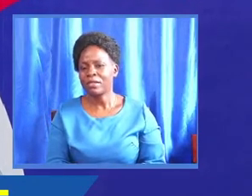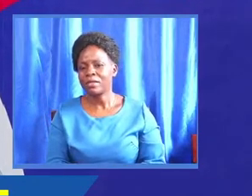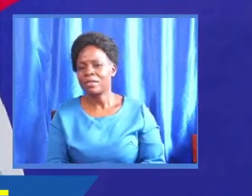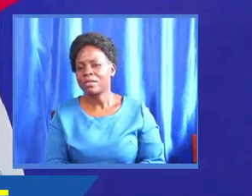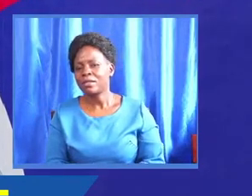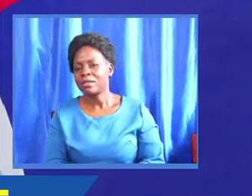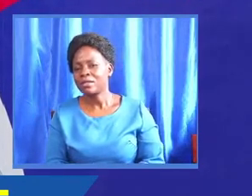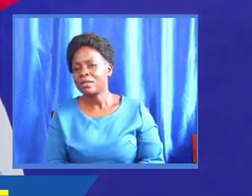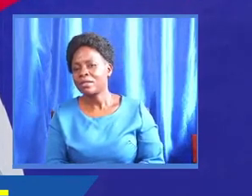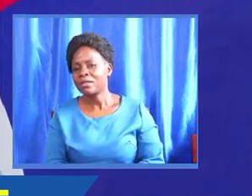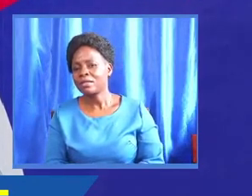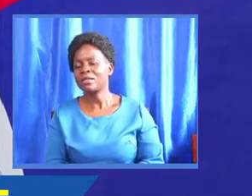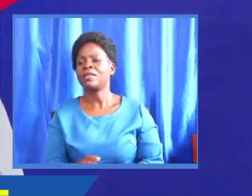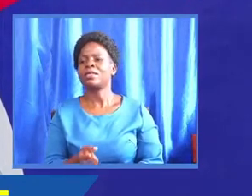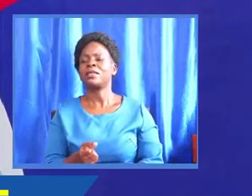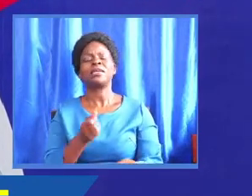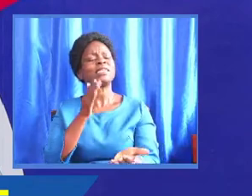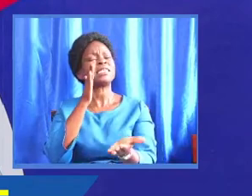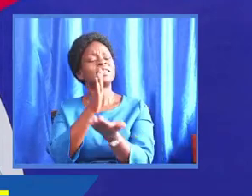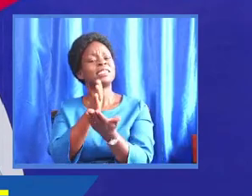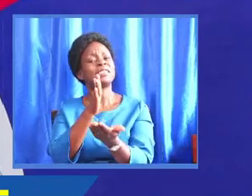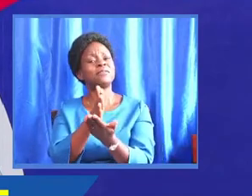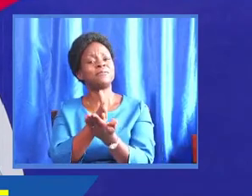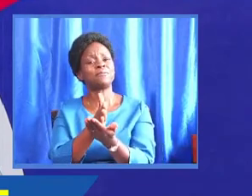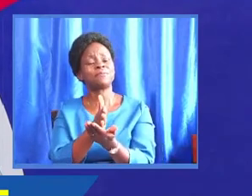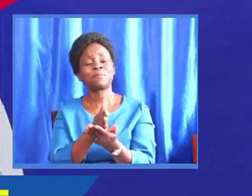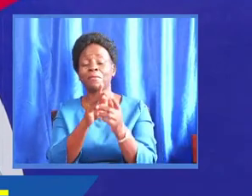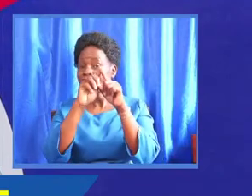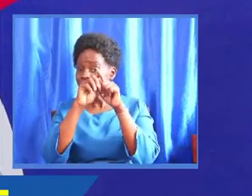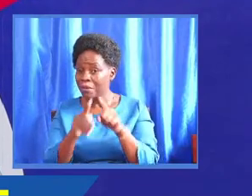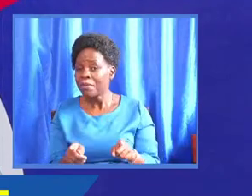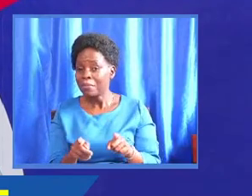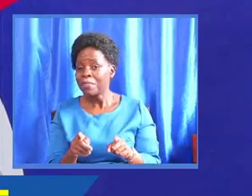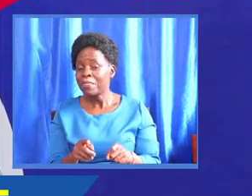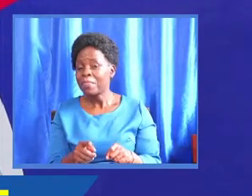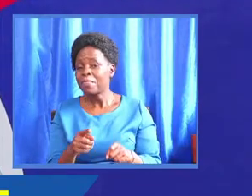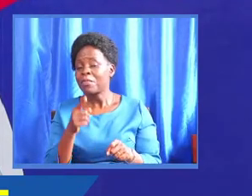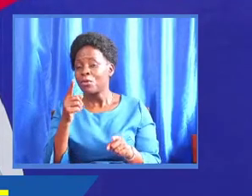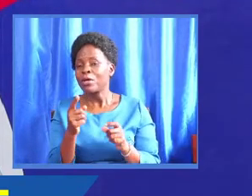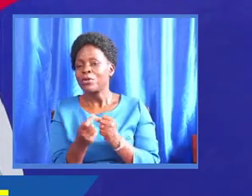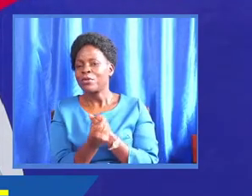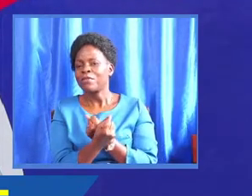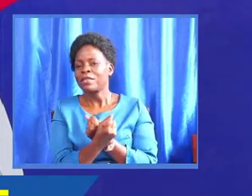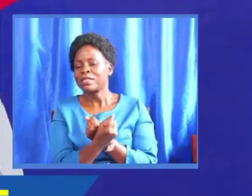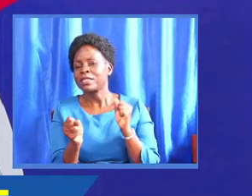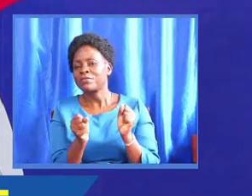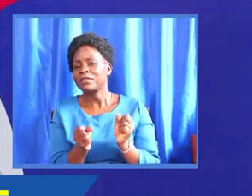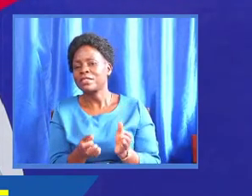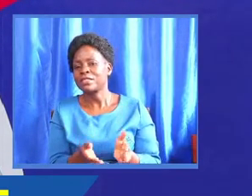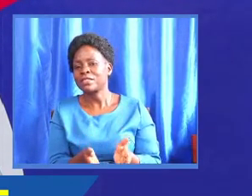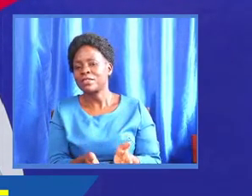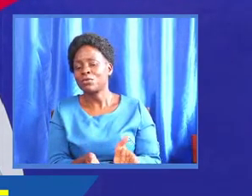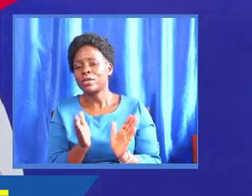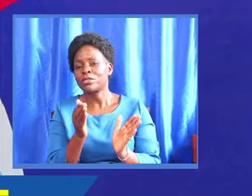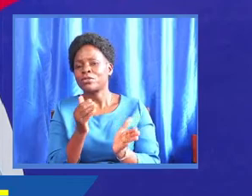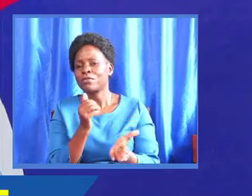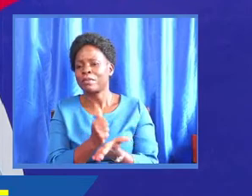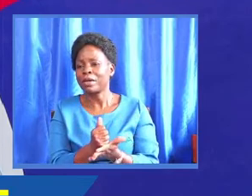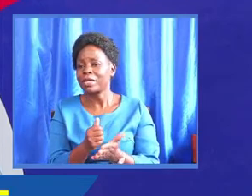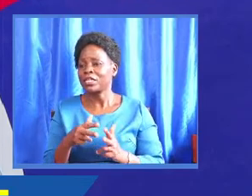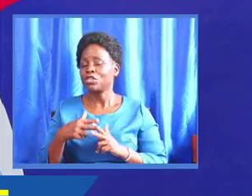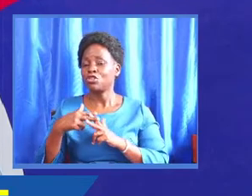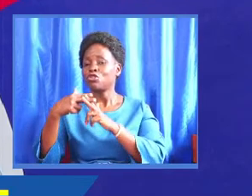Right? Here. That's a reality. However, one of the safest ways for the bank to